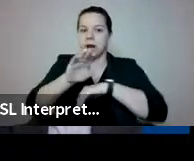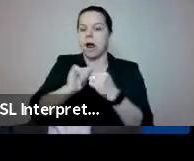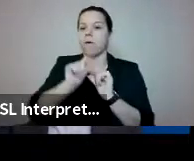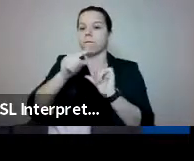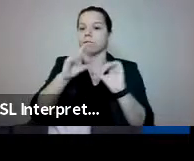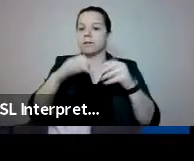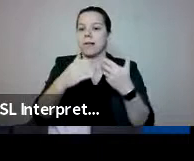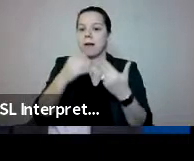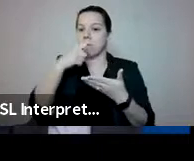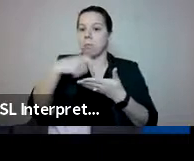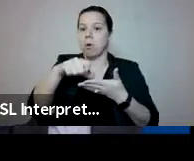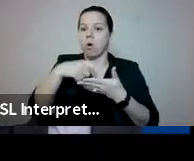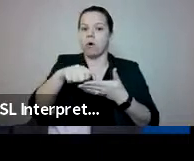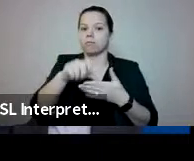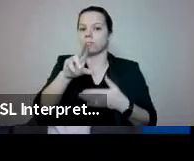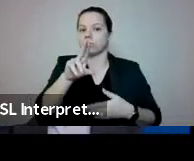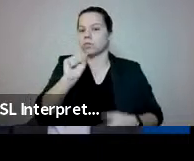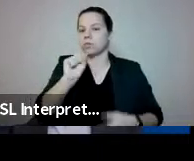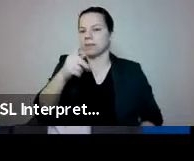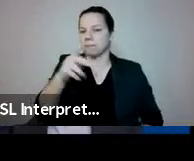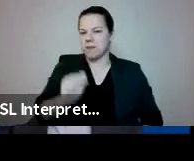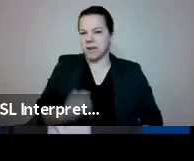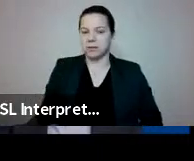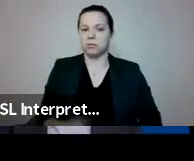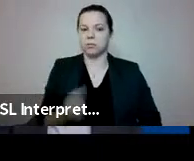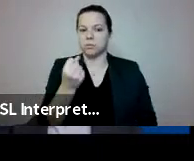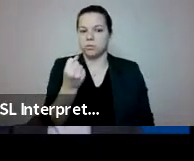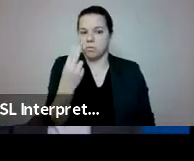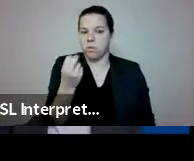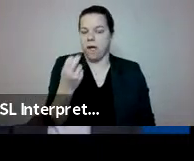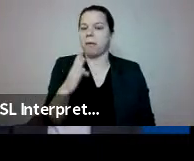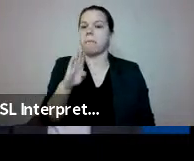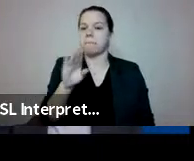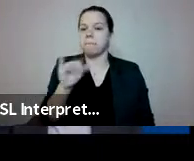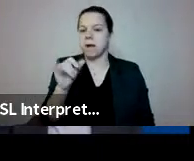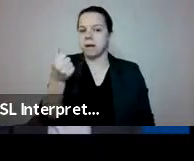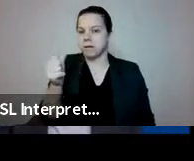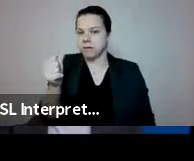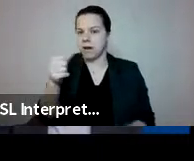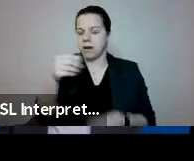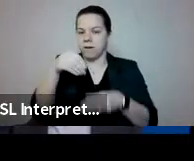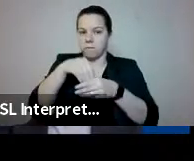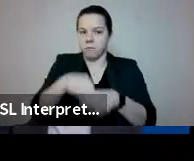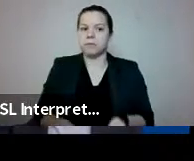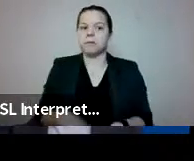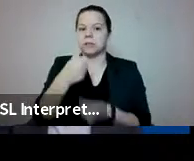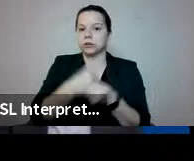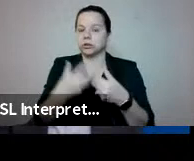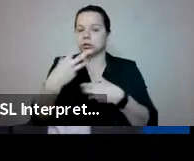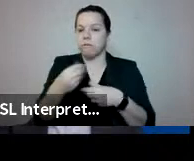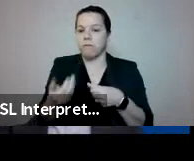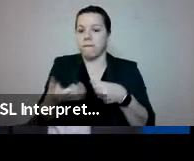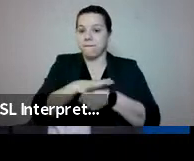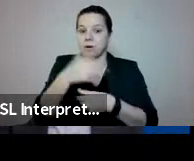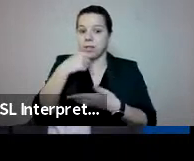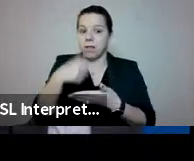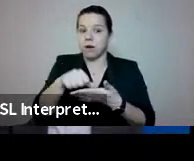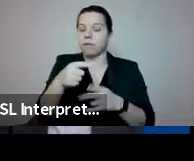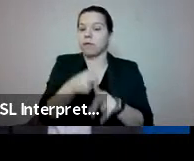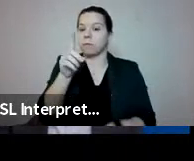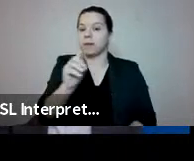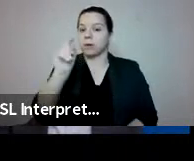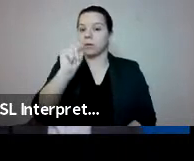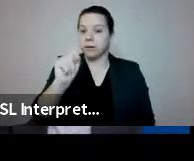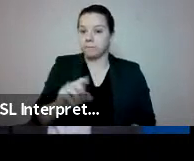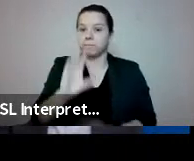mail in large 9x12 envelopes. The contents of each survey package included a cover letter issued from the Department of Transportation